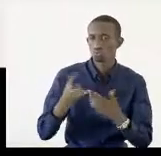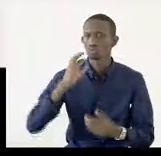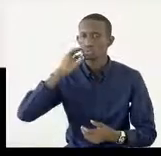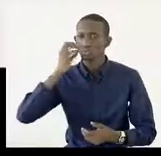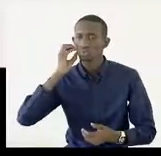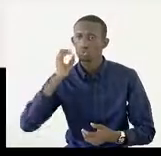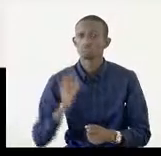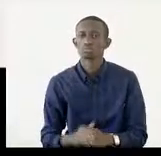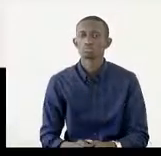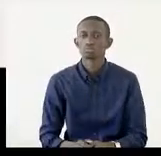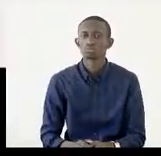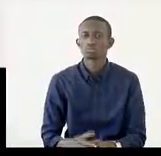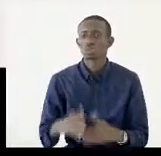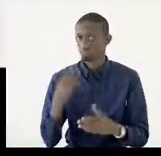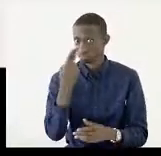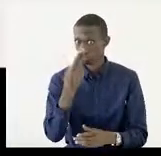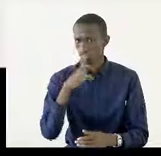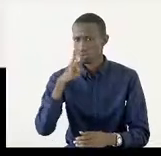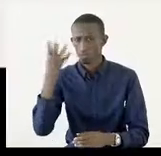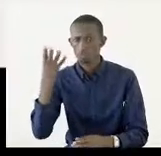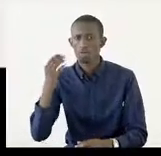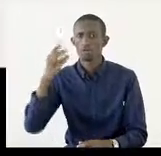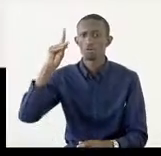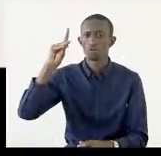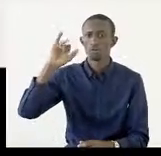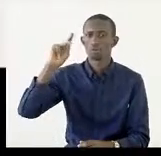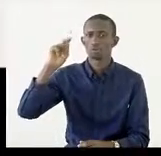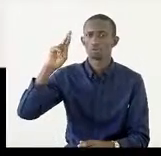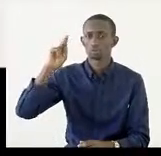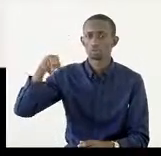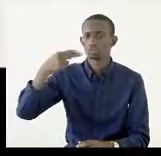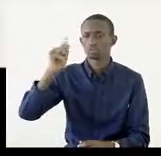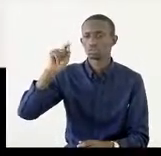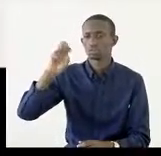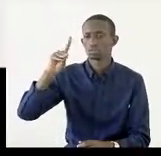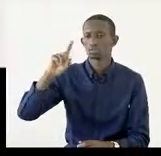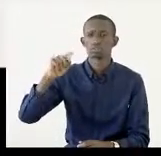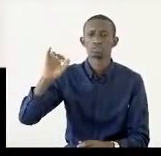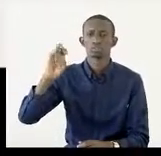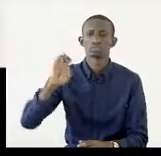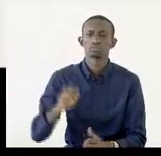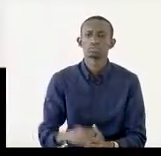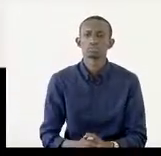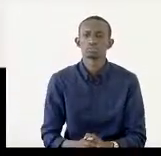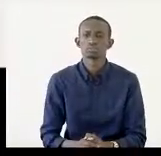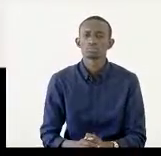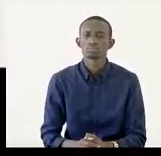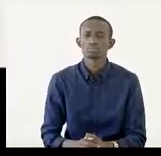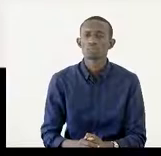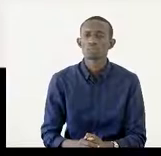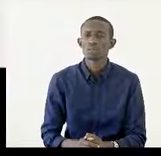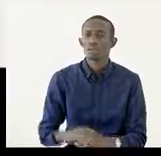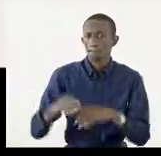with 2,4-dinitrophenyl hydrazine. Whereas aromatic aldehydes and ketones will give a